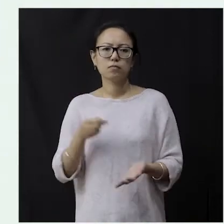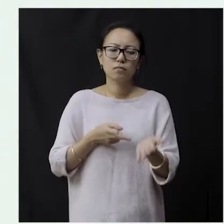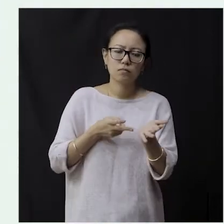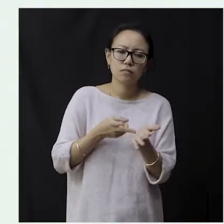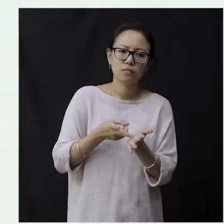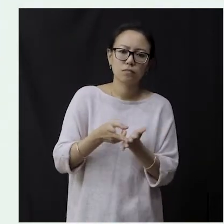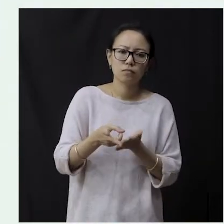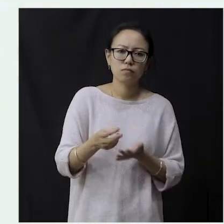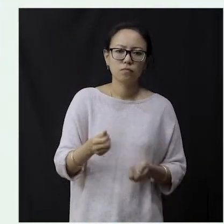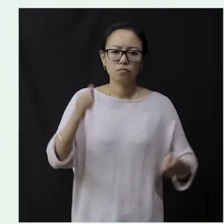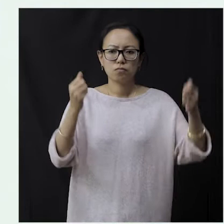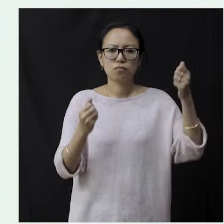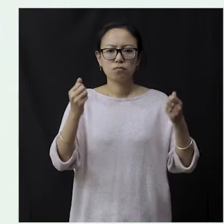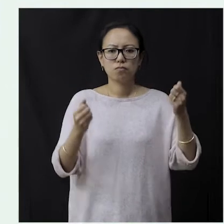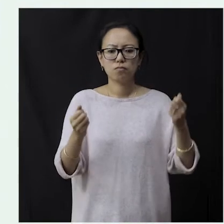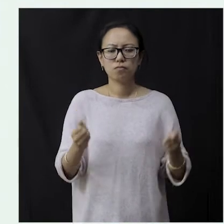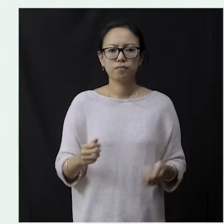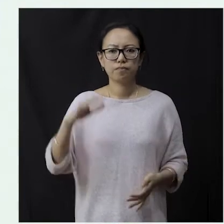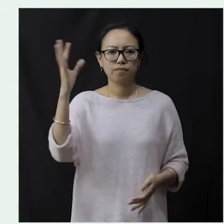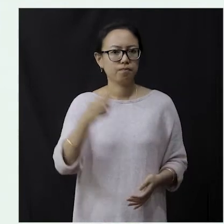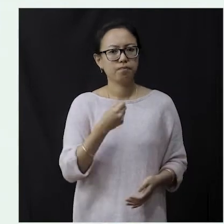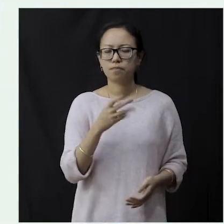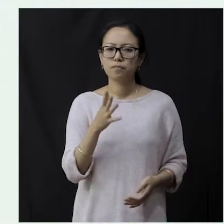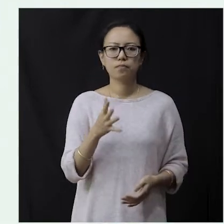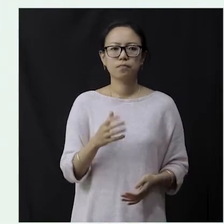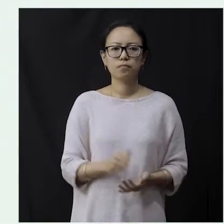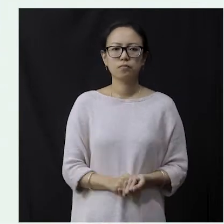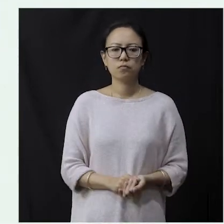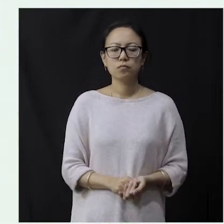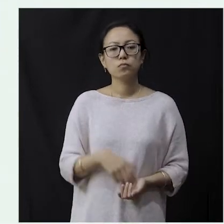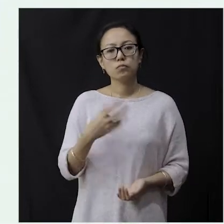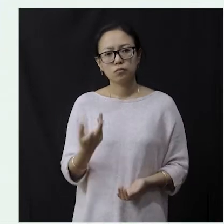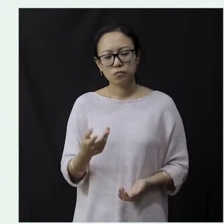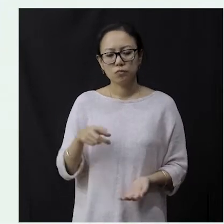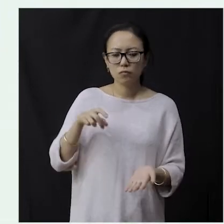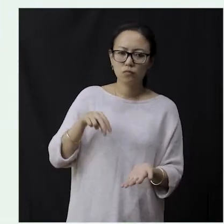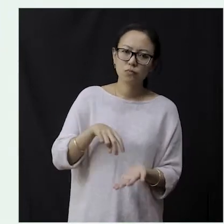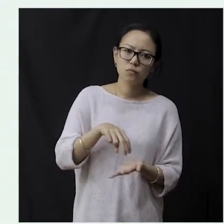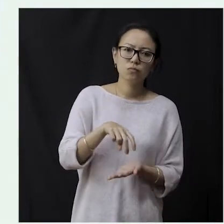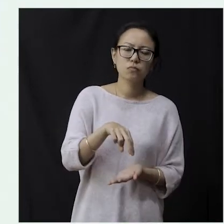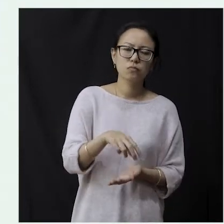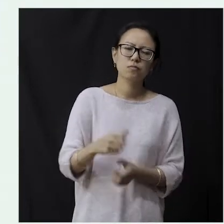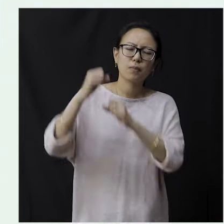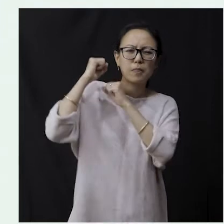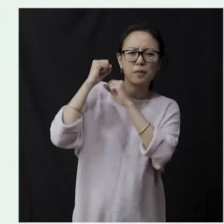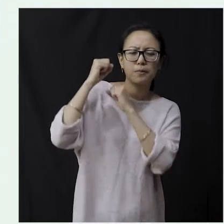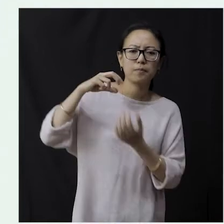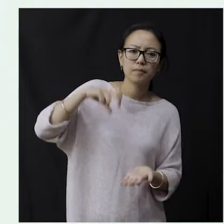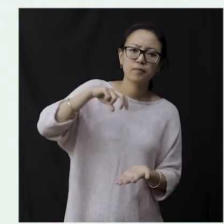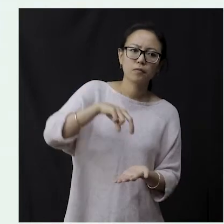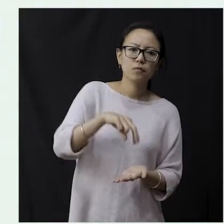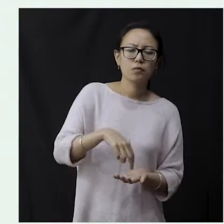these vehicles were not available. Okay, so they would either walk carrying all those loads on their